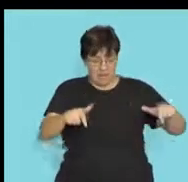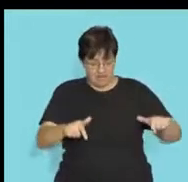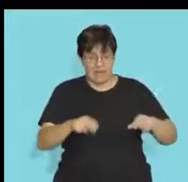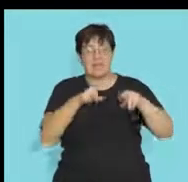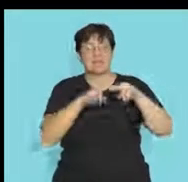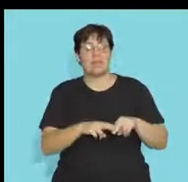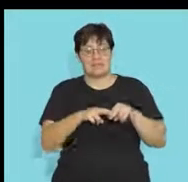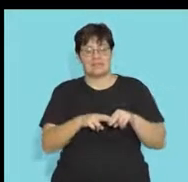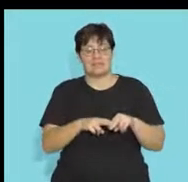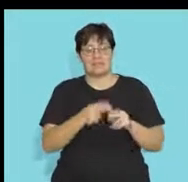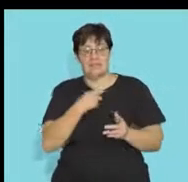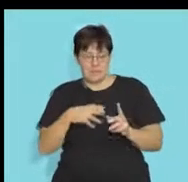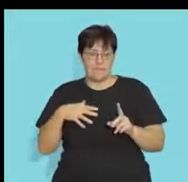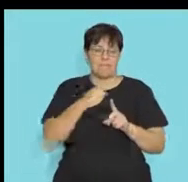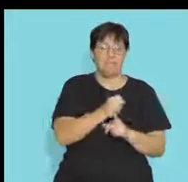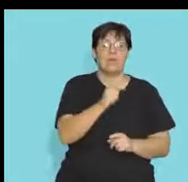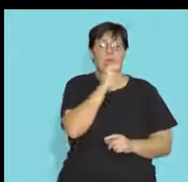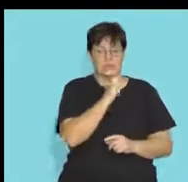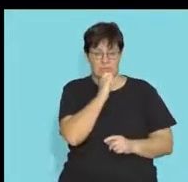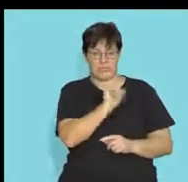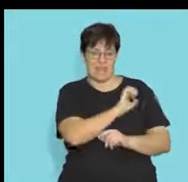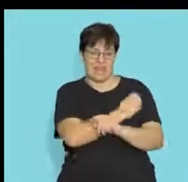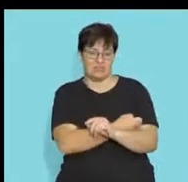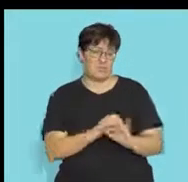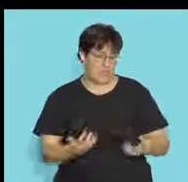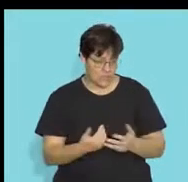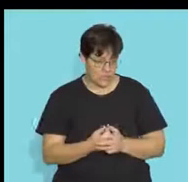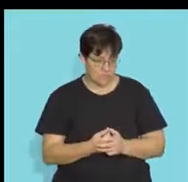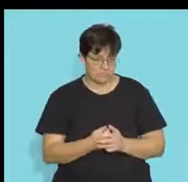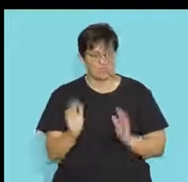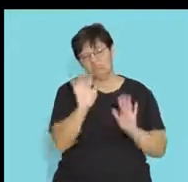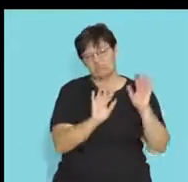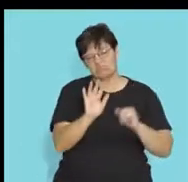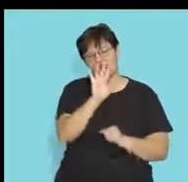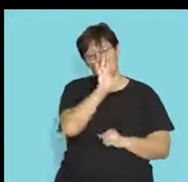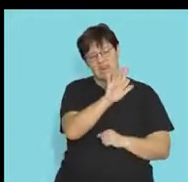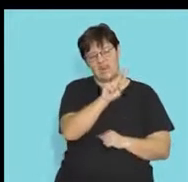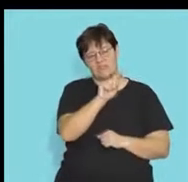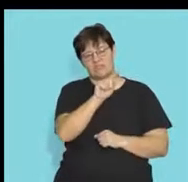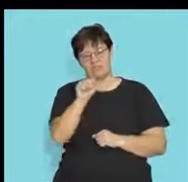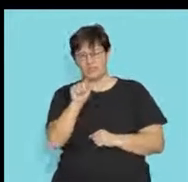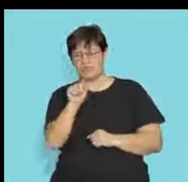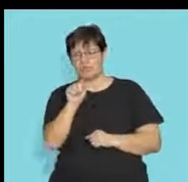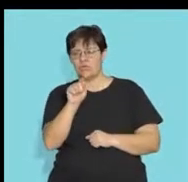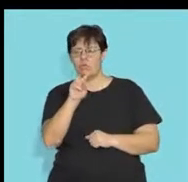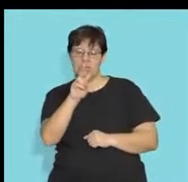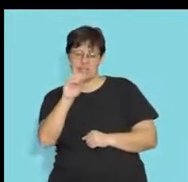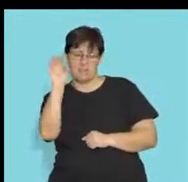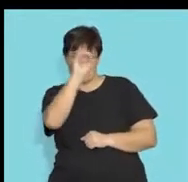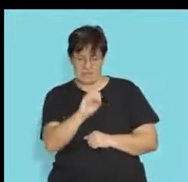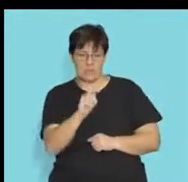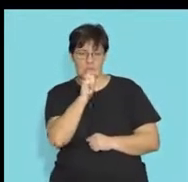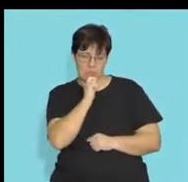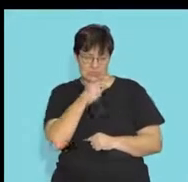how efficient an organism can capture and use the energy. It's usually between 5 to 20% of that energy